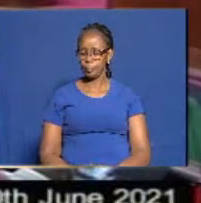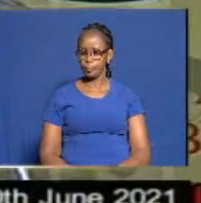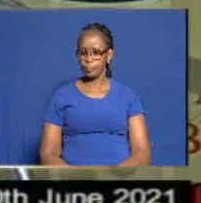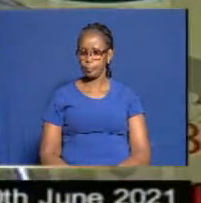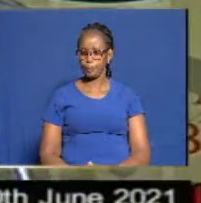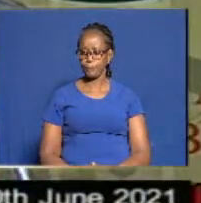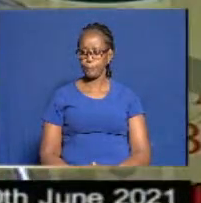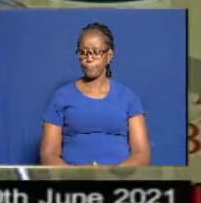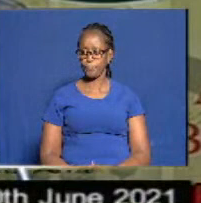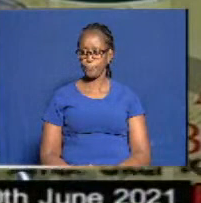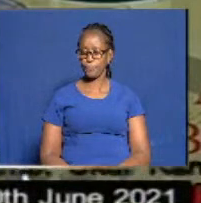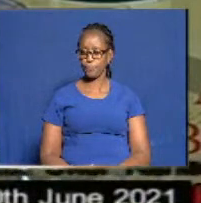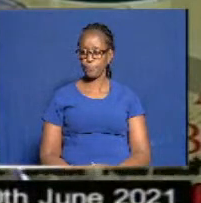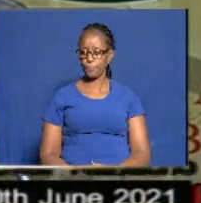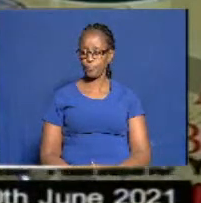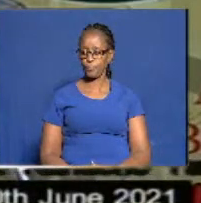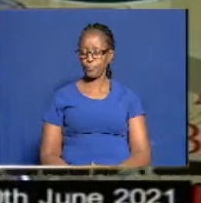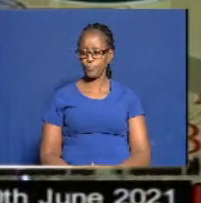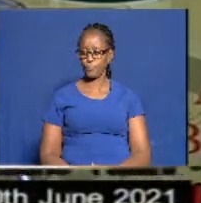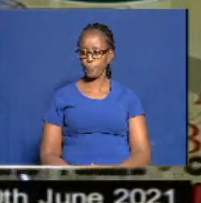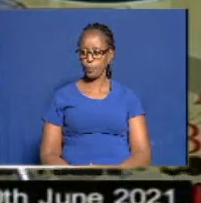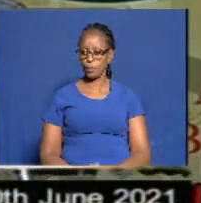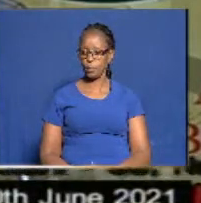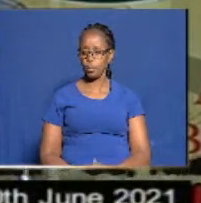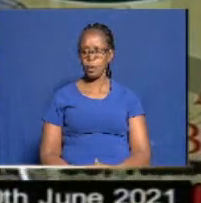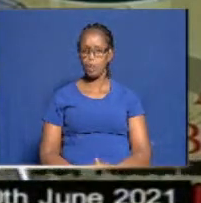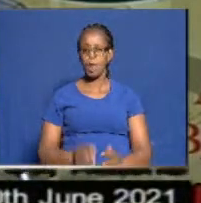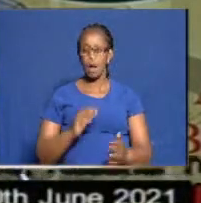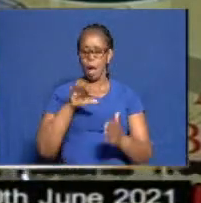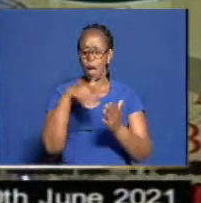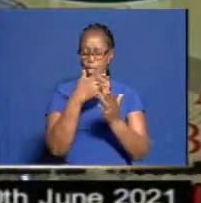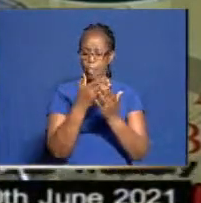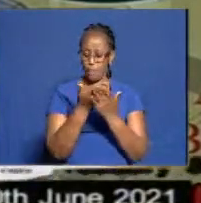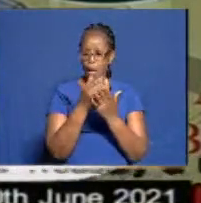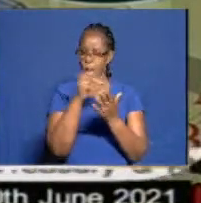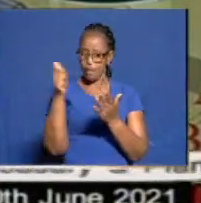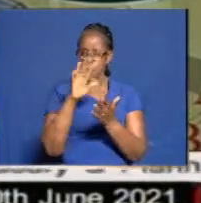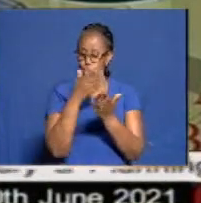Mr. Speaker, other proposed allocations include